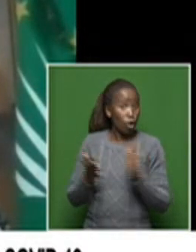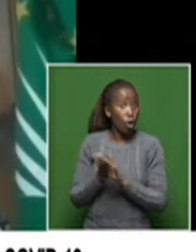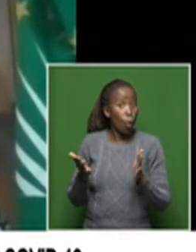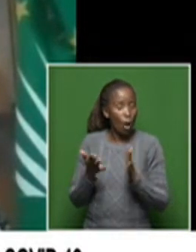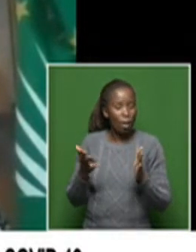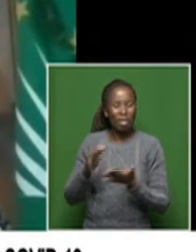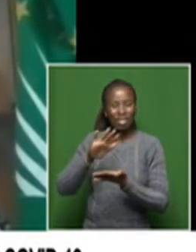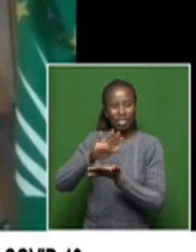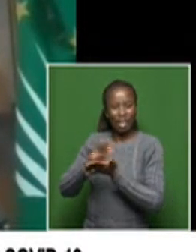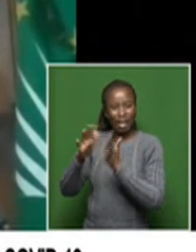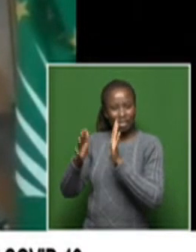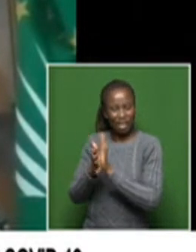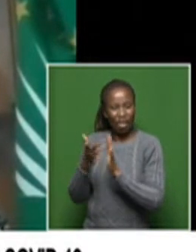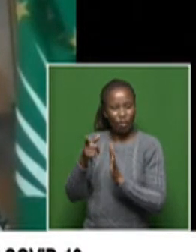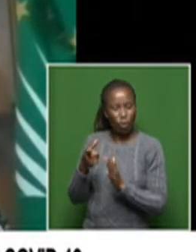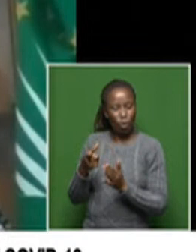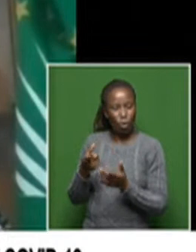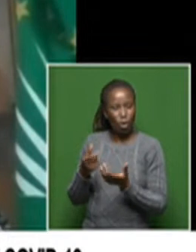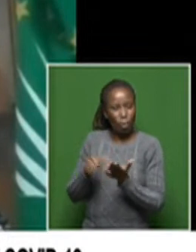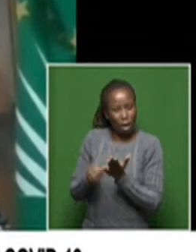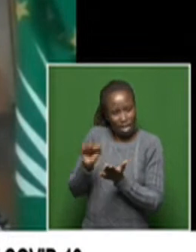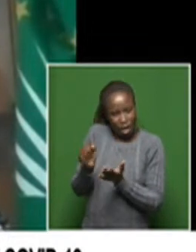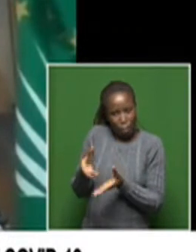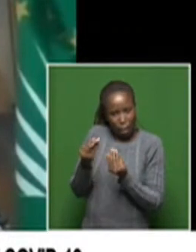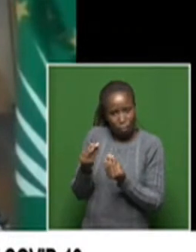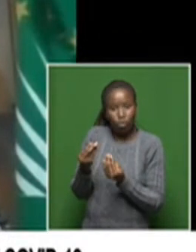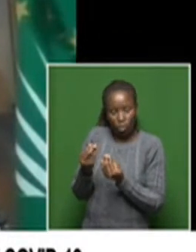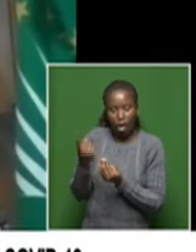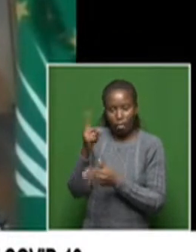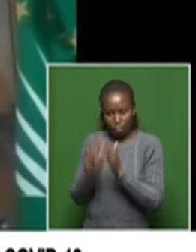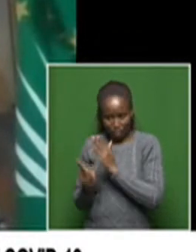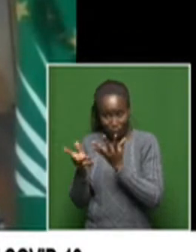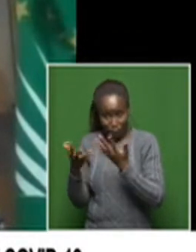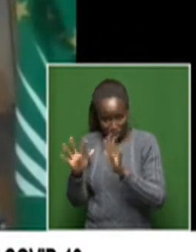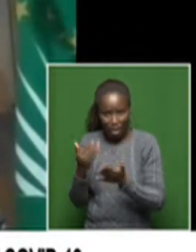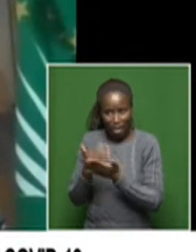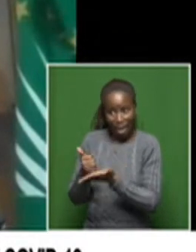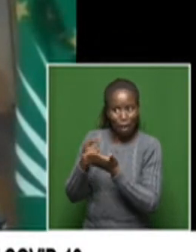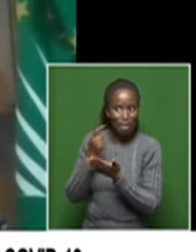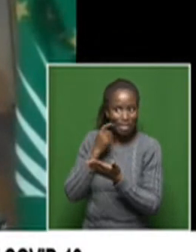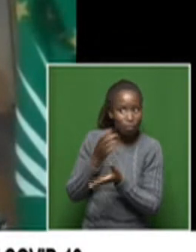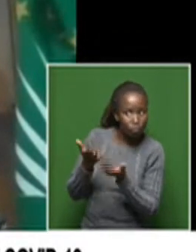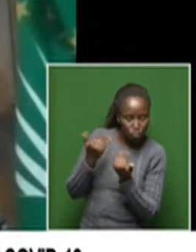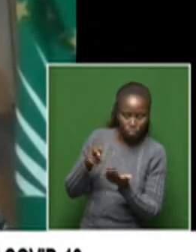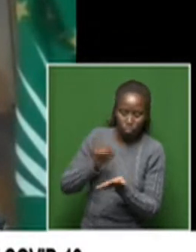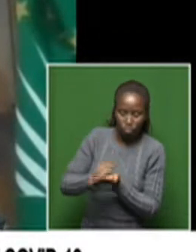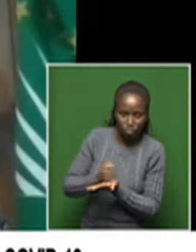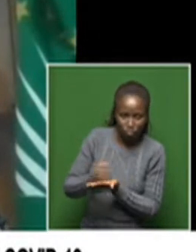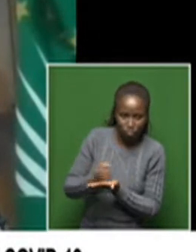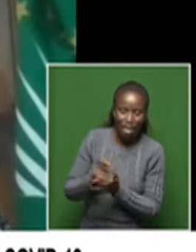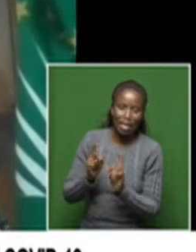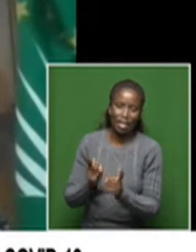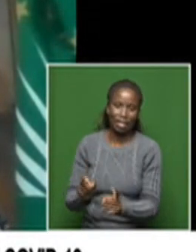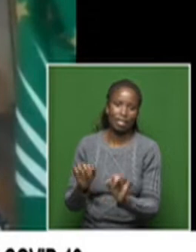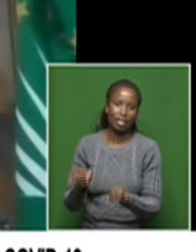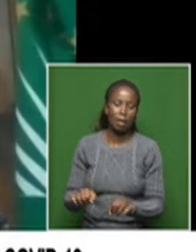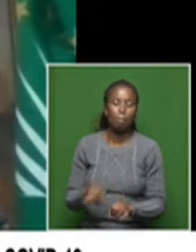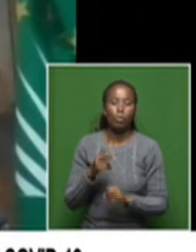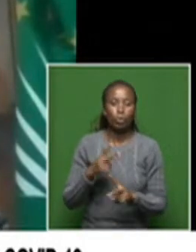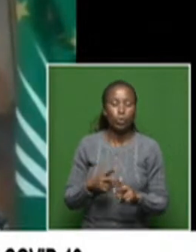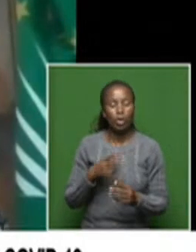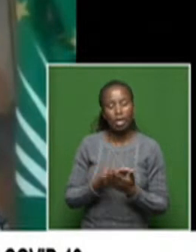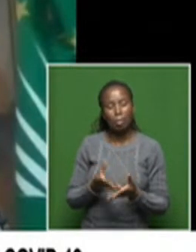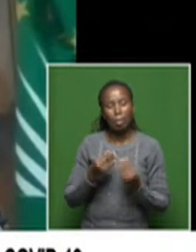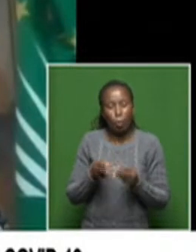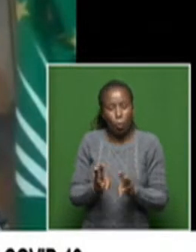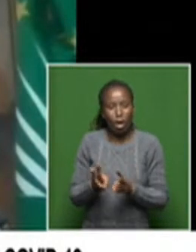We go to the malls to register them. And one of the things that in terms of vaccination, we have to respond is to be able to find